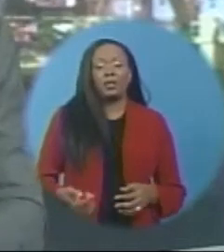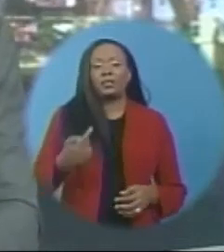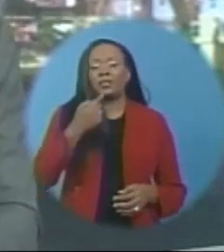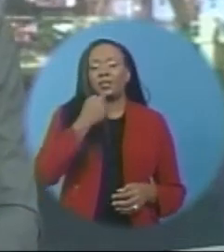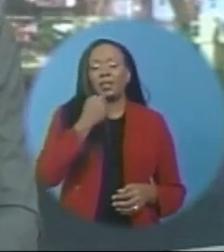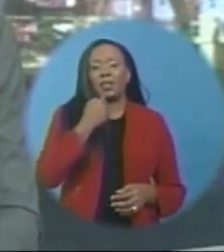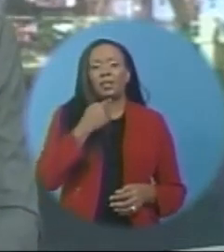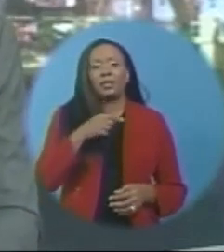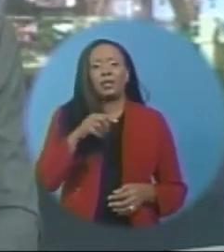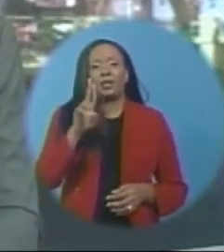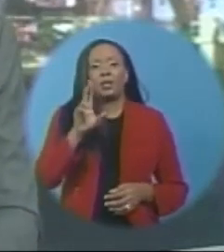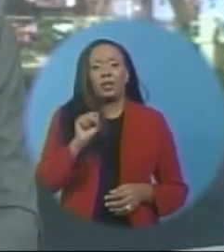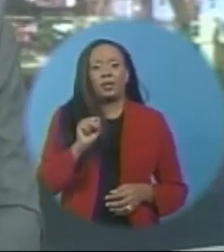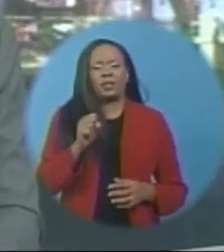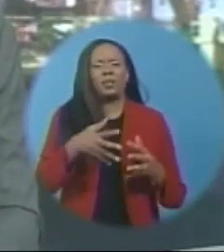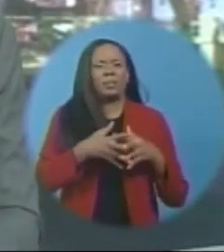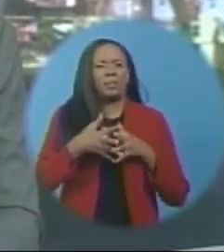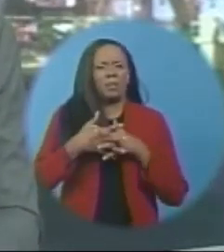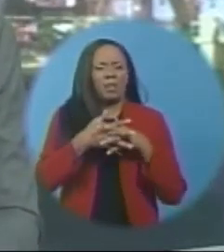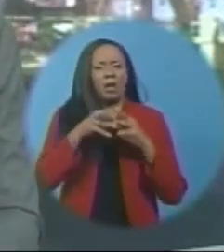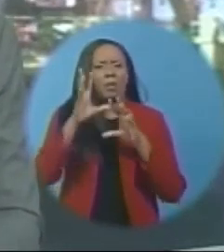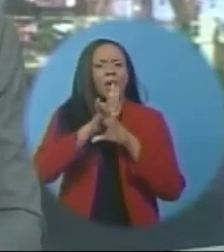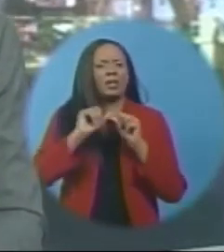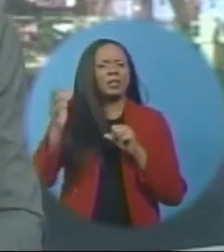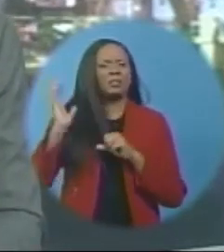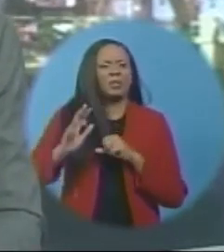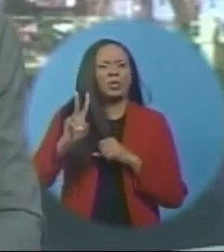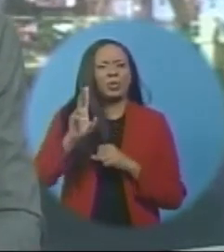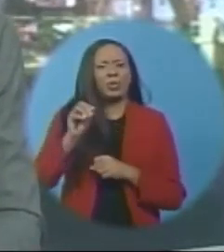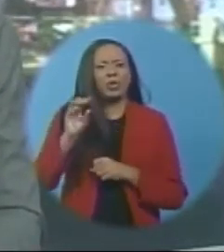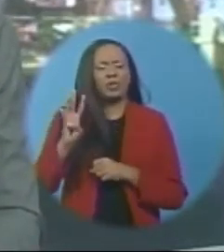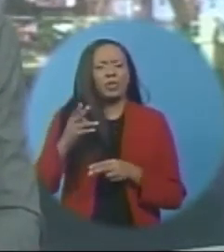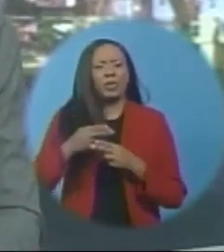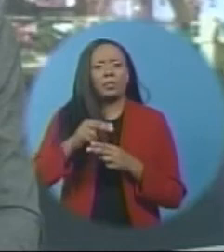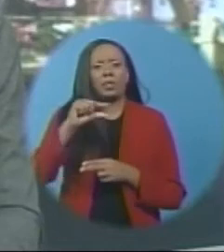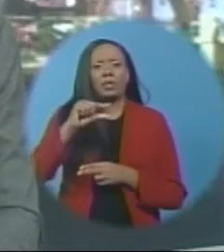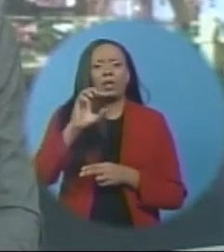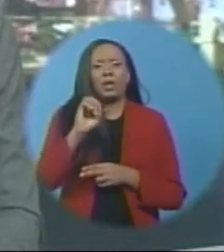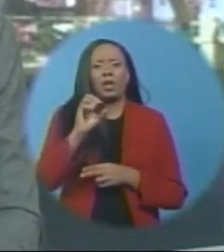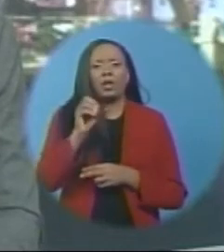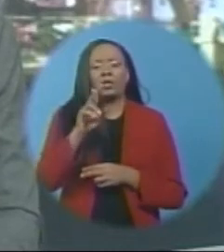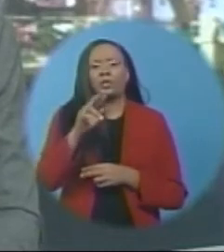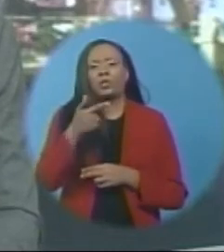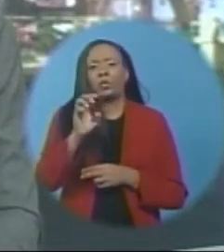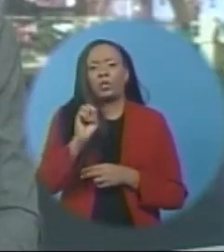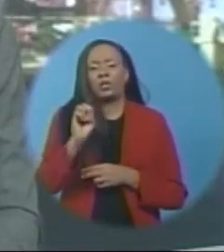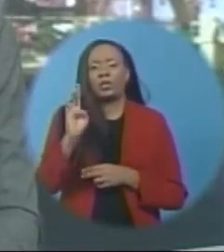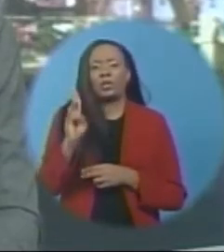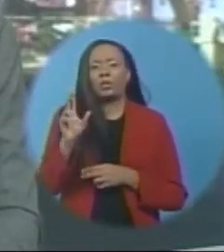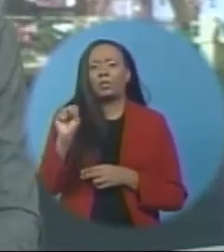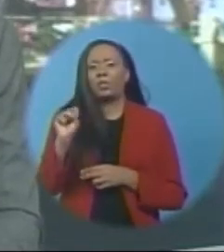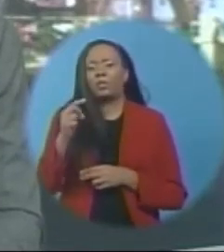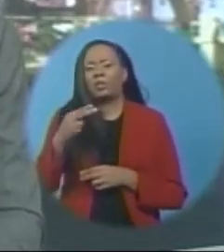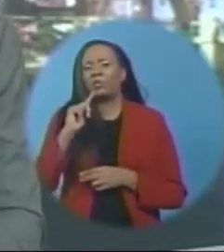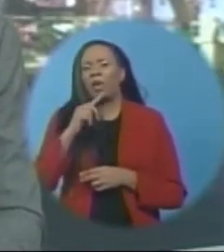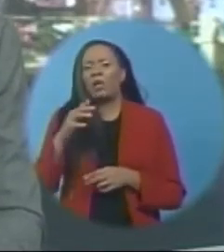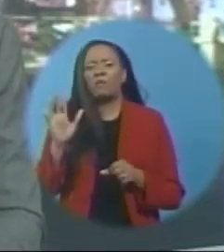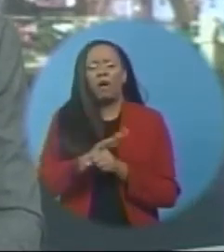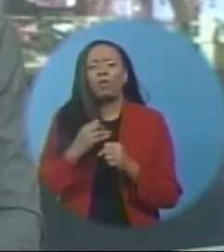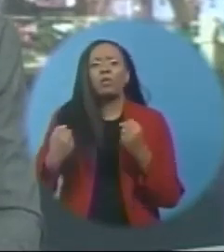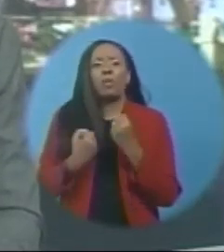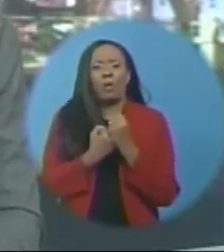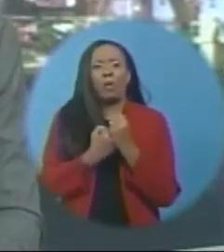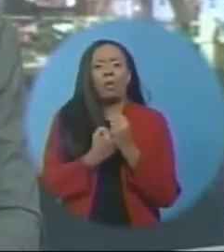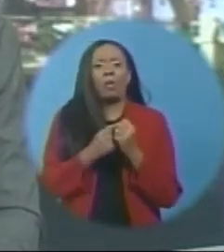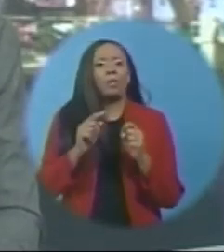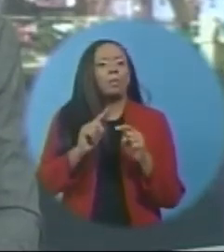Dr. Mitchell says then U.S. President George Bush was one of his most staunch supporters in the aftermath of Ivan, but it